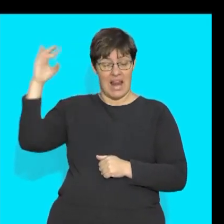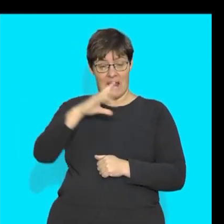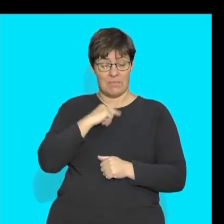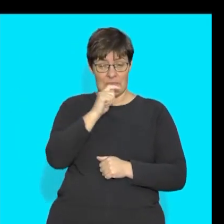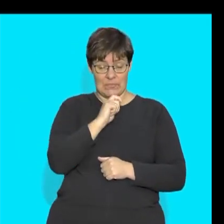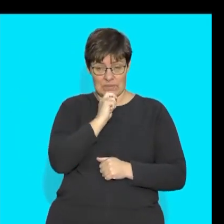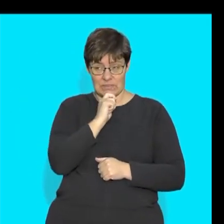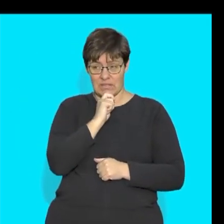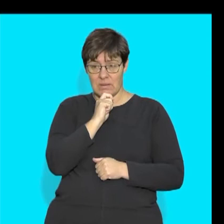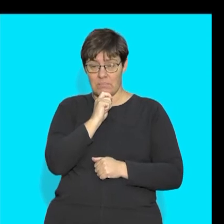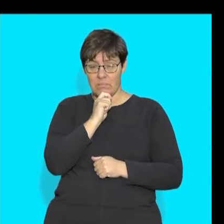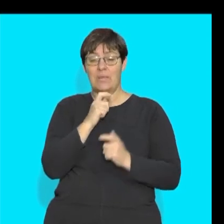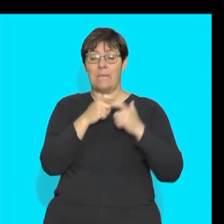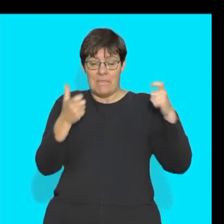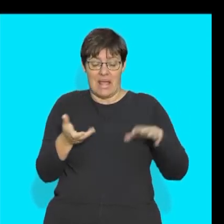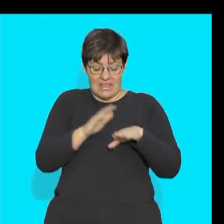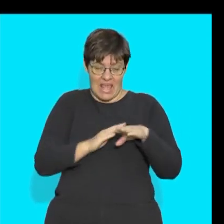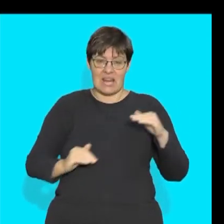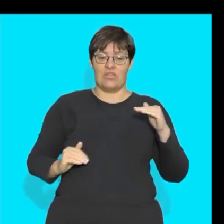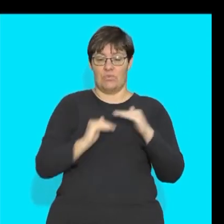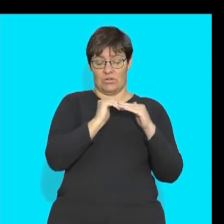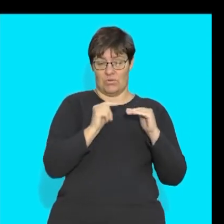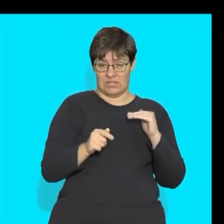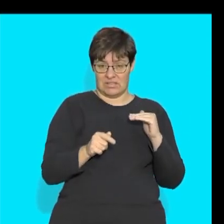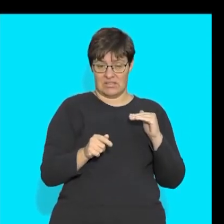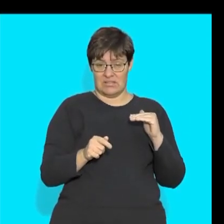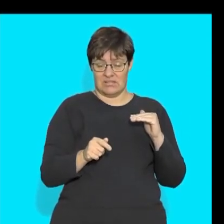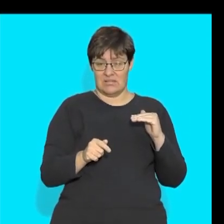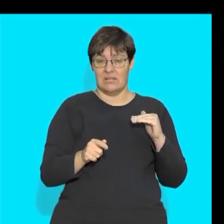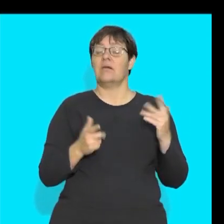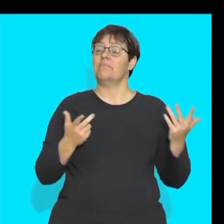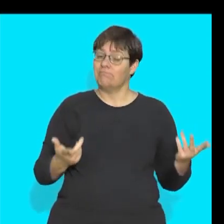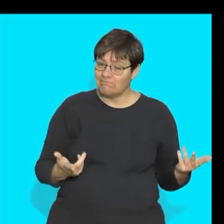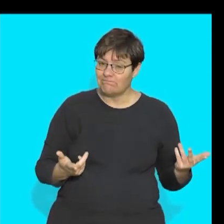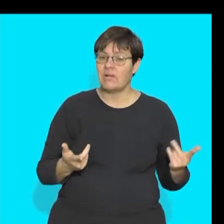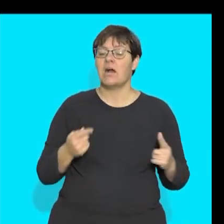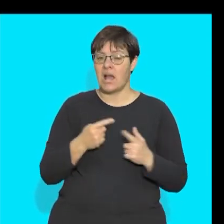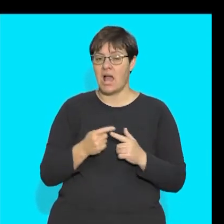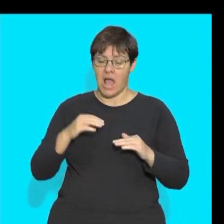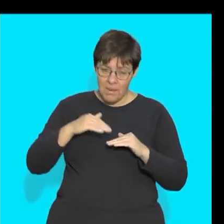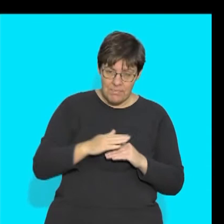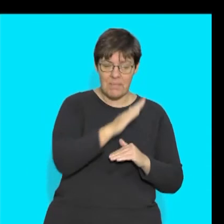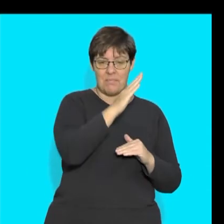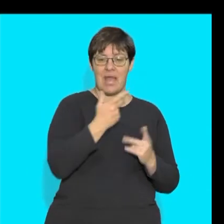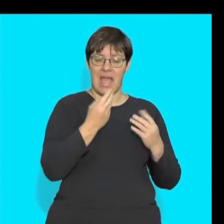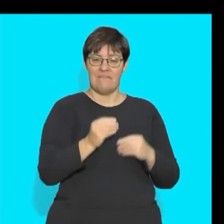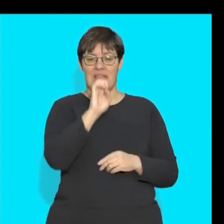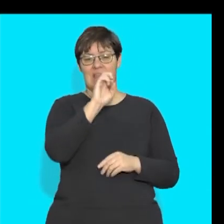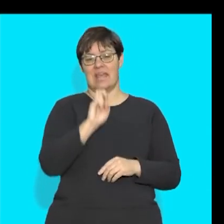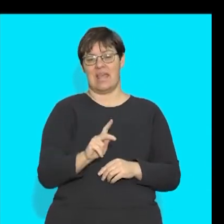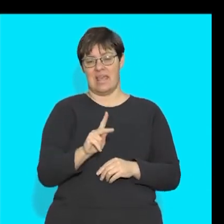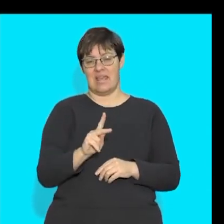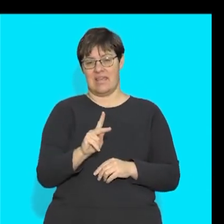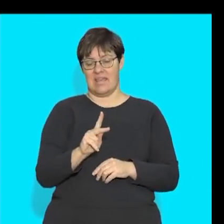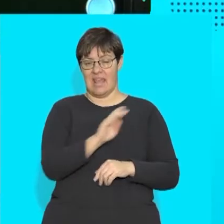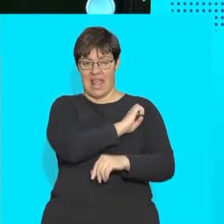to be bigger than my threshold frequency so that my electrons have kinetic energy.